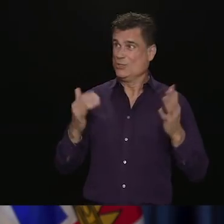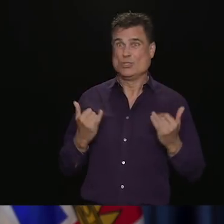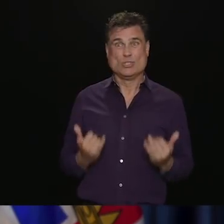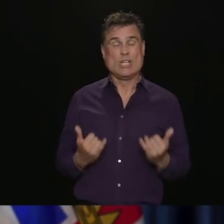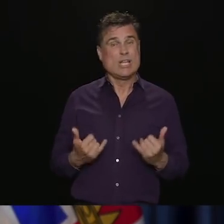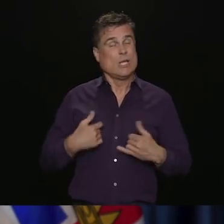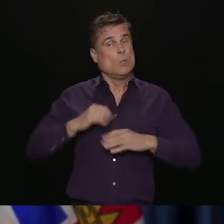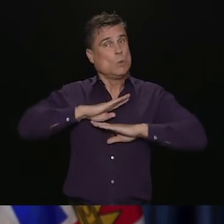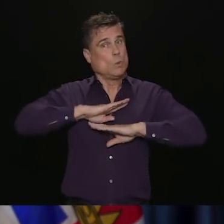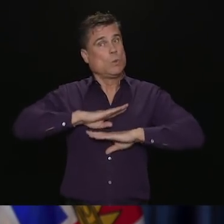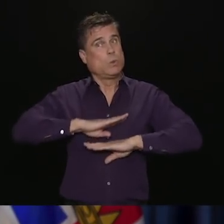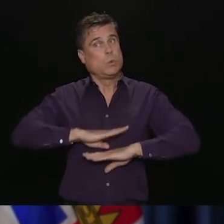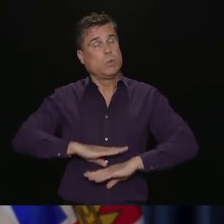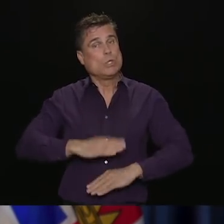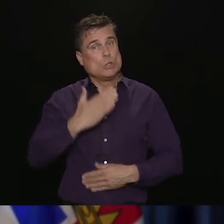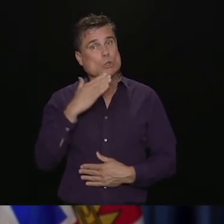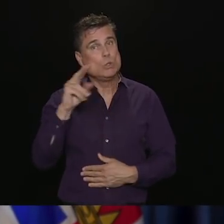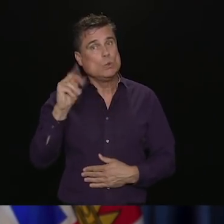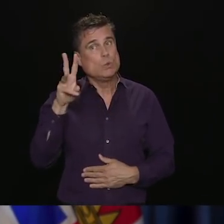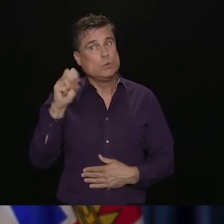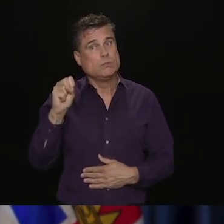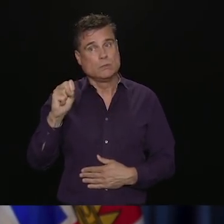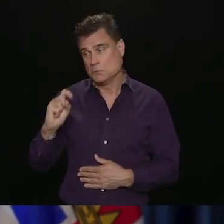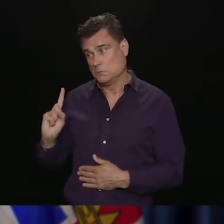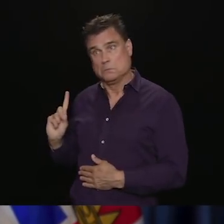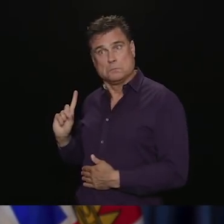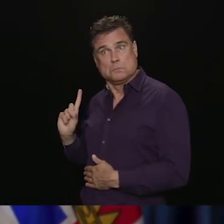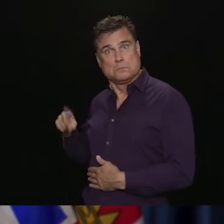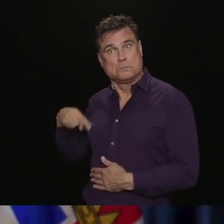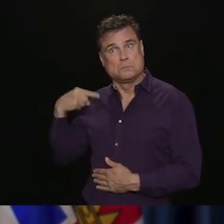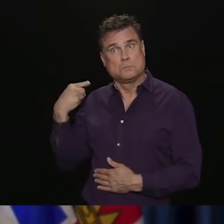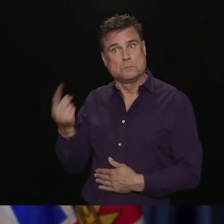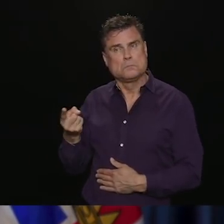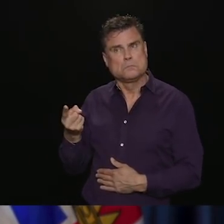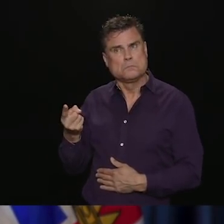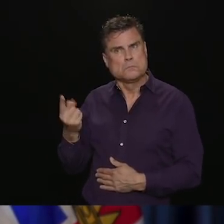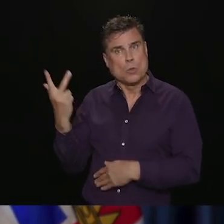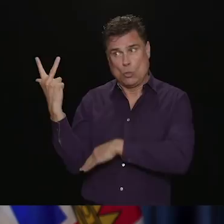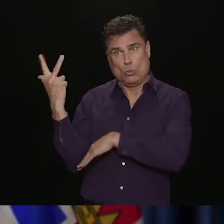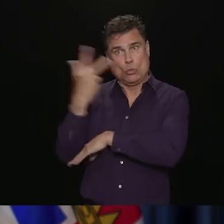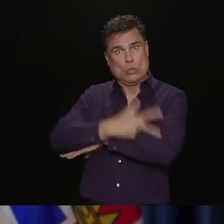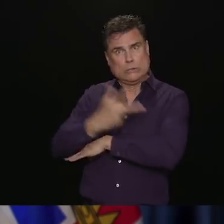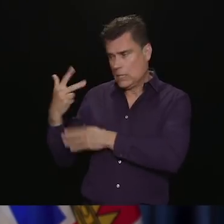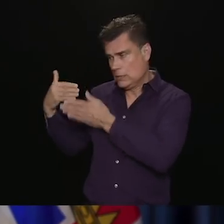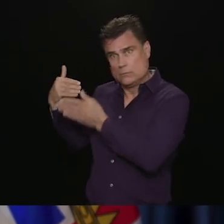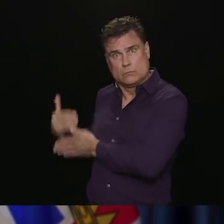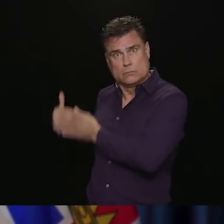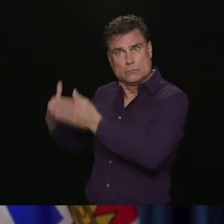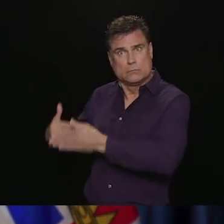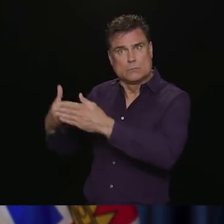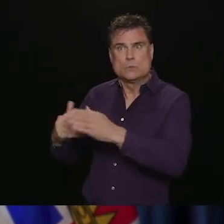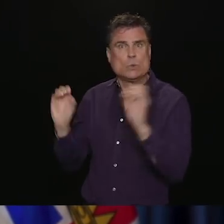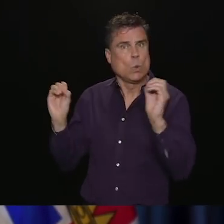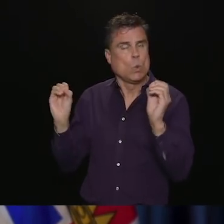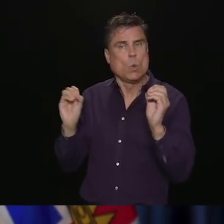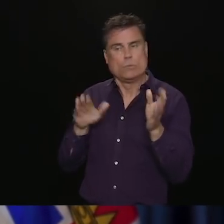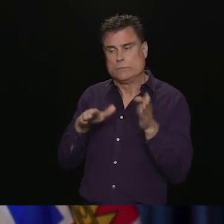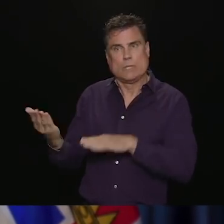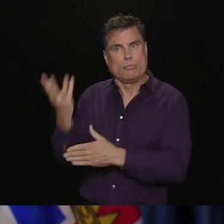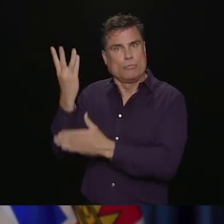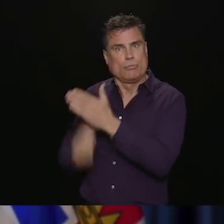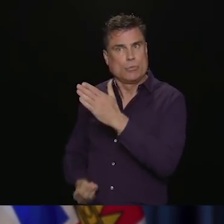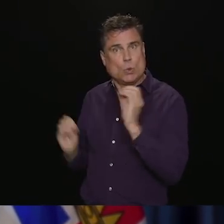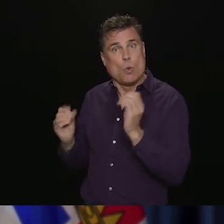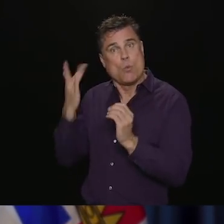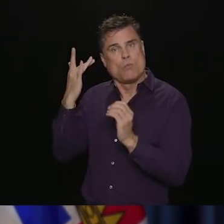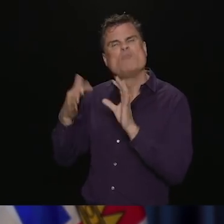from Friday to Saturday or Saturday to Sunday or Sunday to Monday has passed away from COVID-19. We know that someone